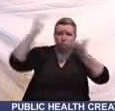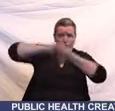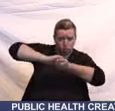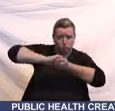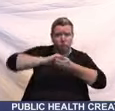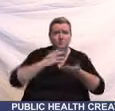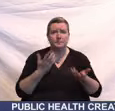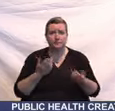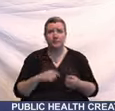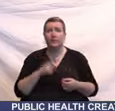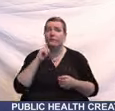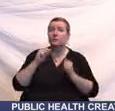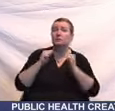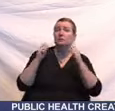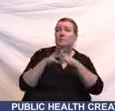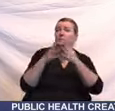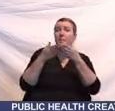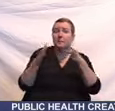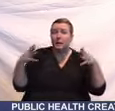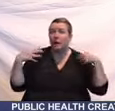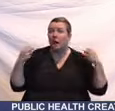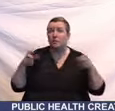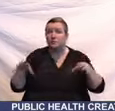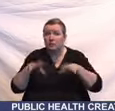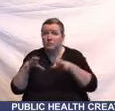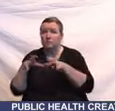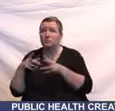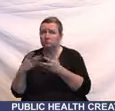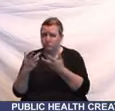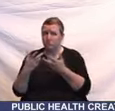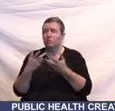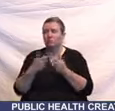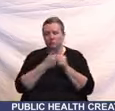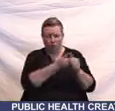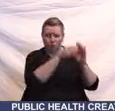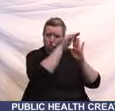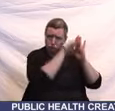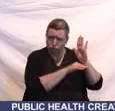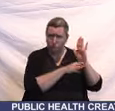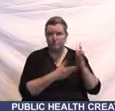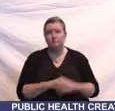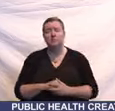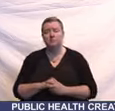in preventing transmission in the workplace. To be sure, any employee who